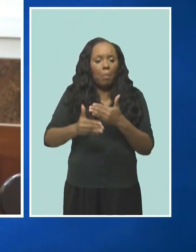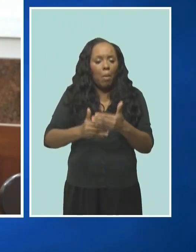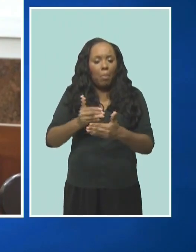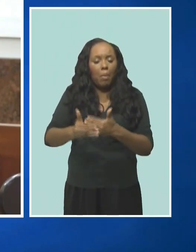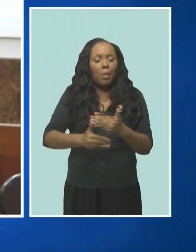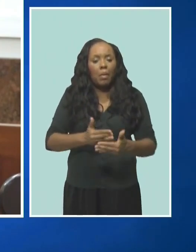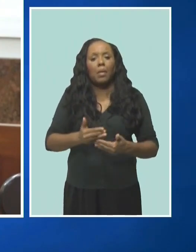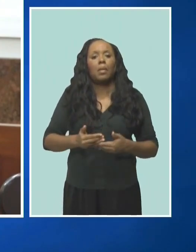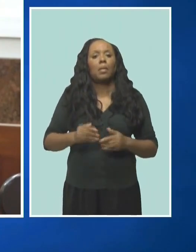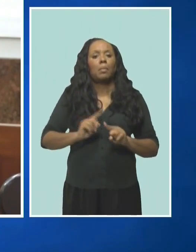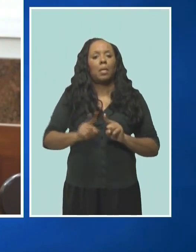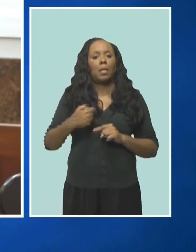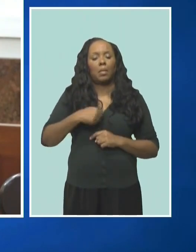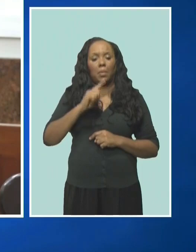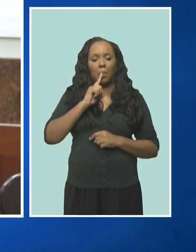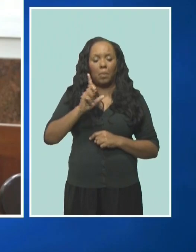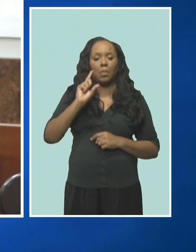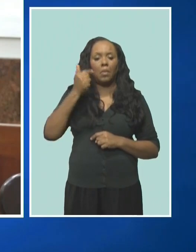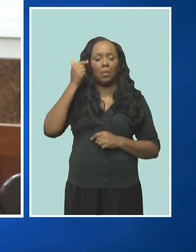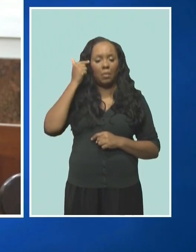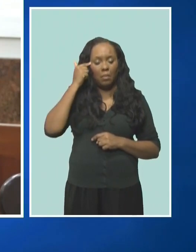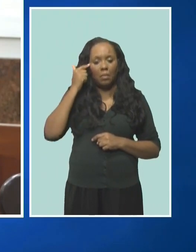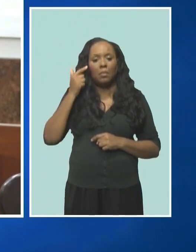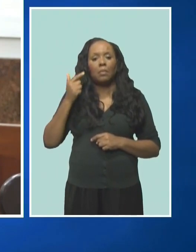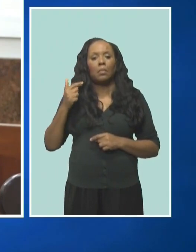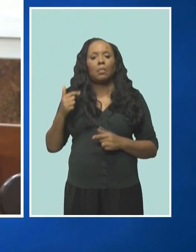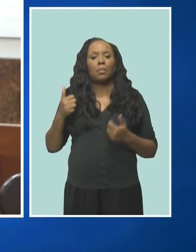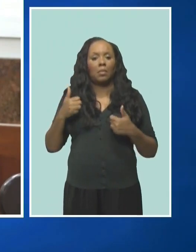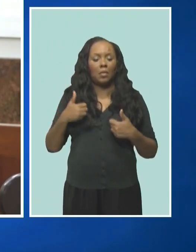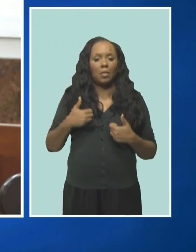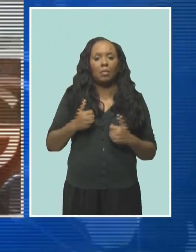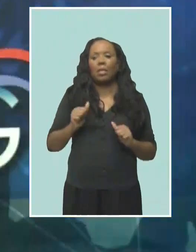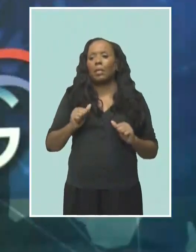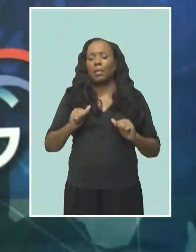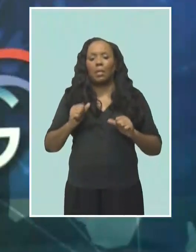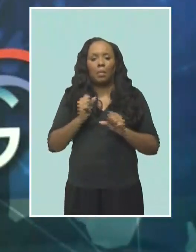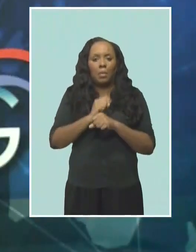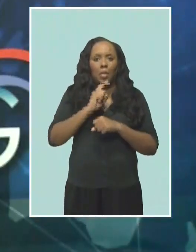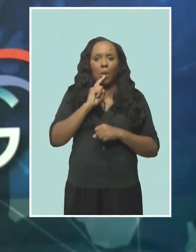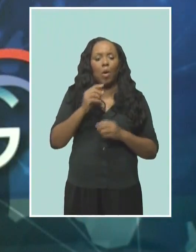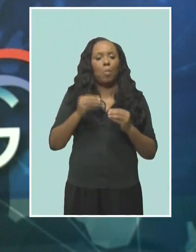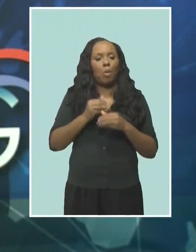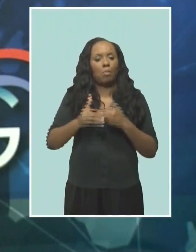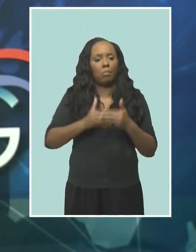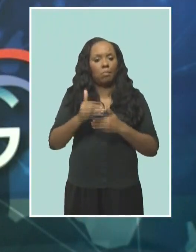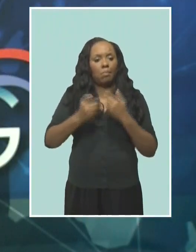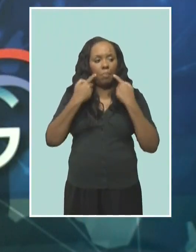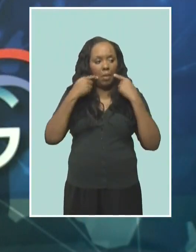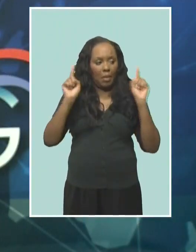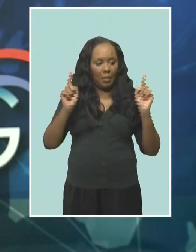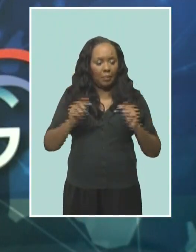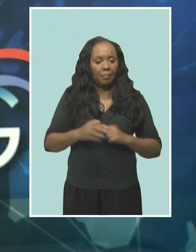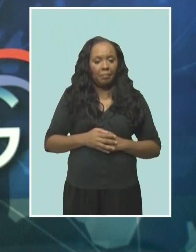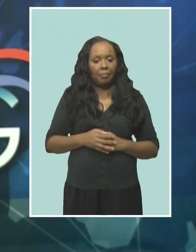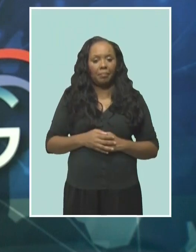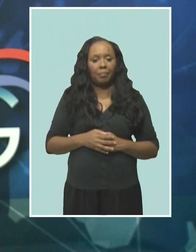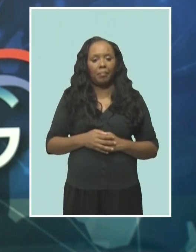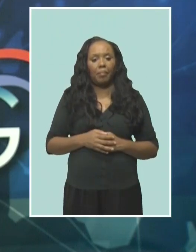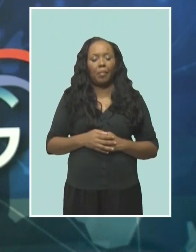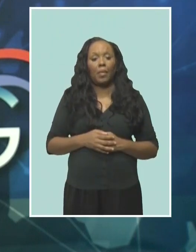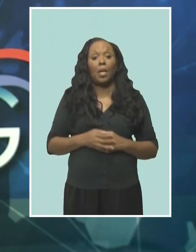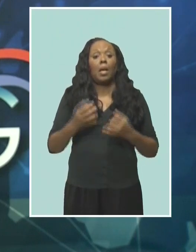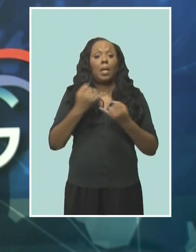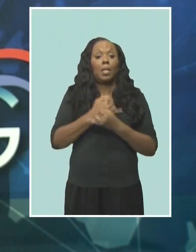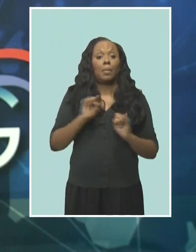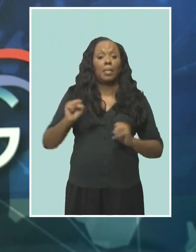that government is actively looking at those things. Independent Senator Kevin Boyce says the bill is part